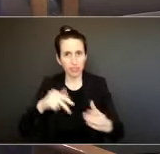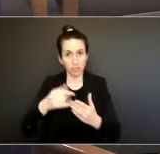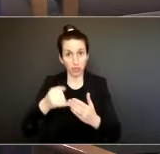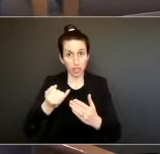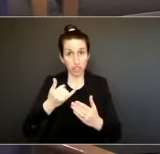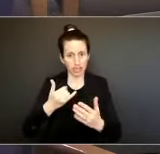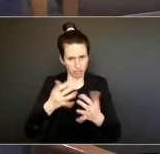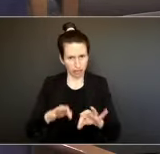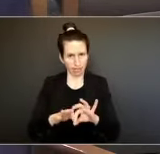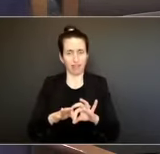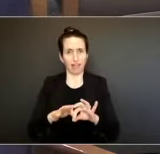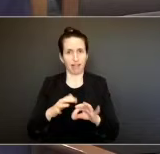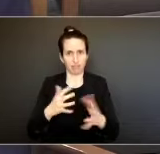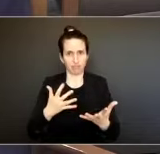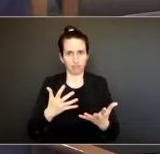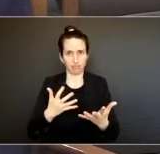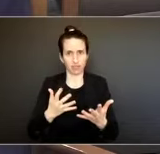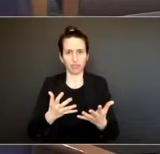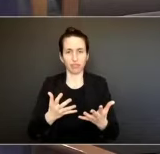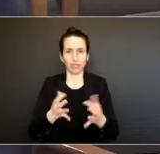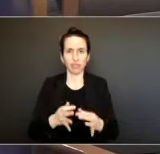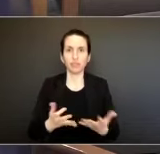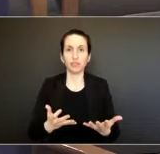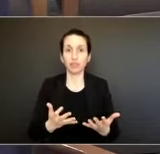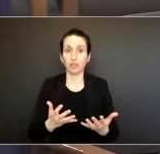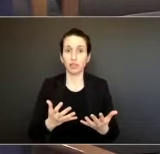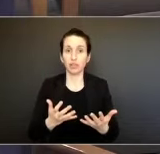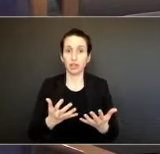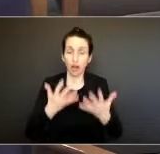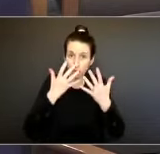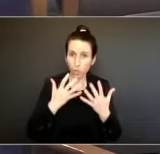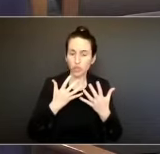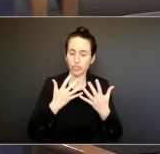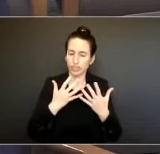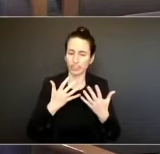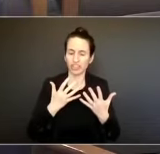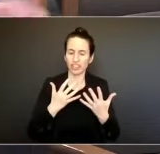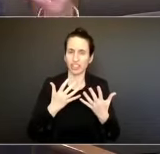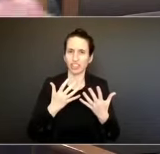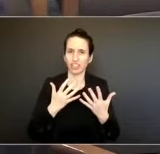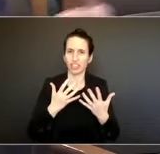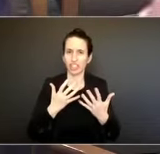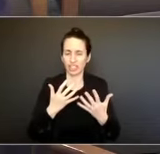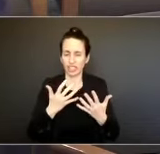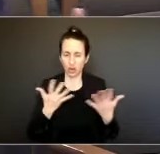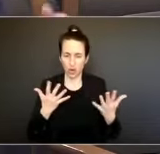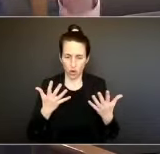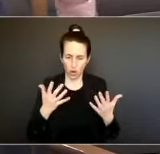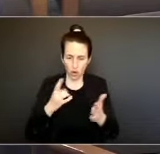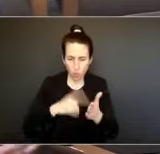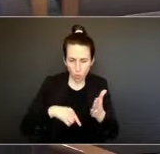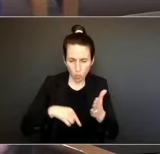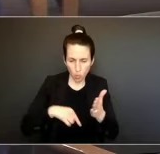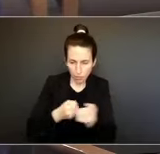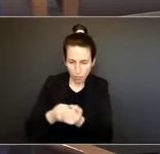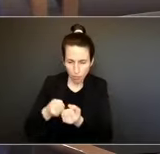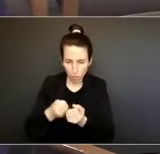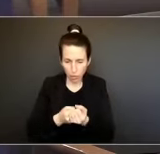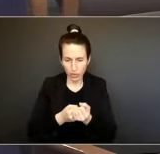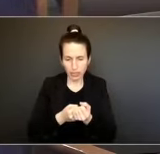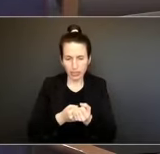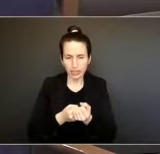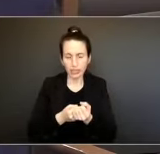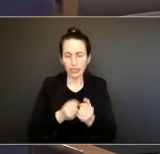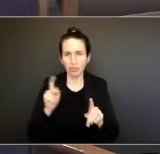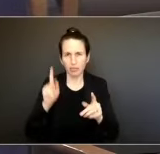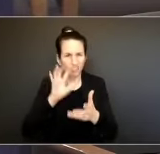that we have supported have gotten somewhat confused in why is an outside volunteer